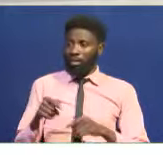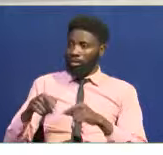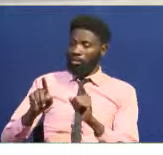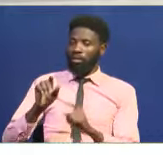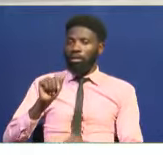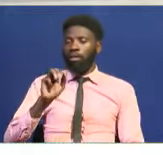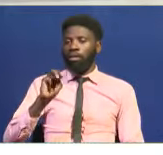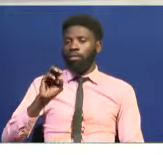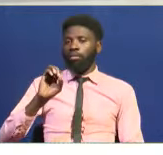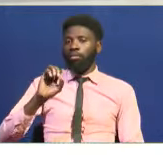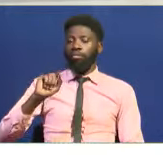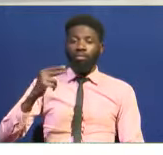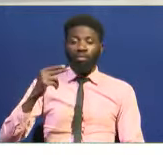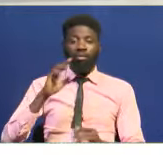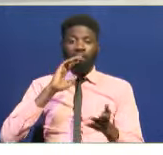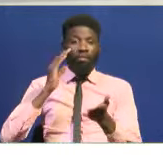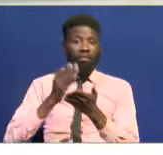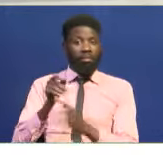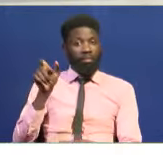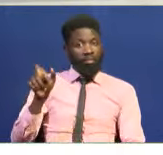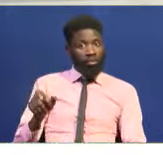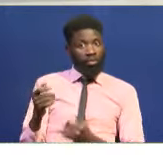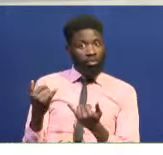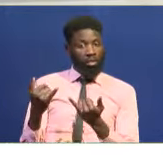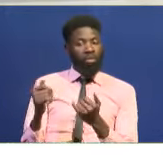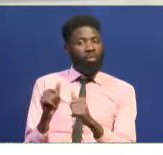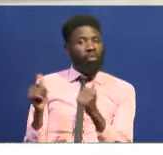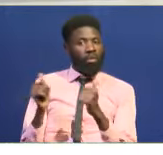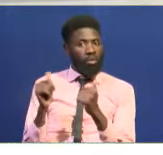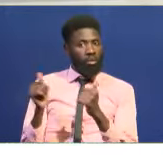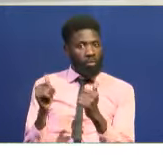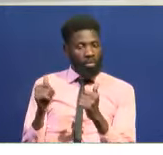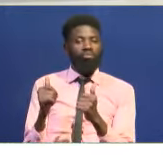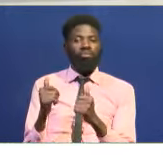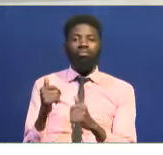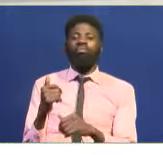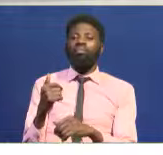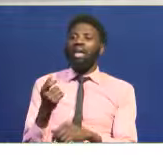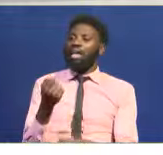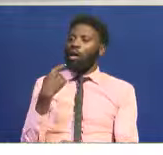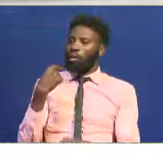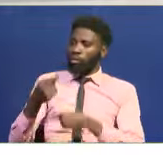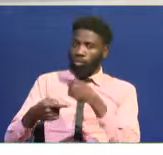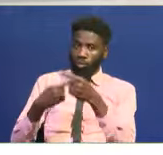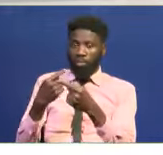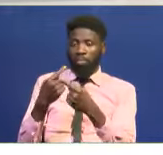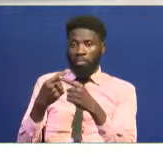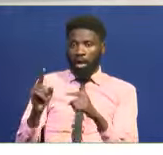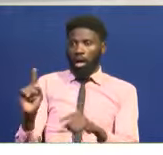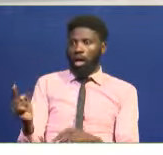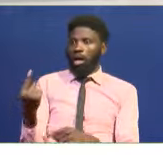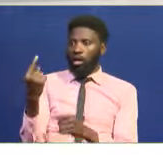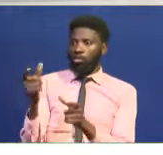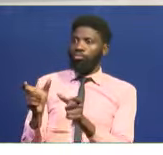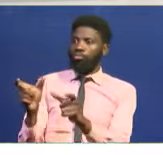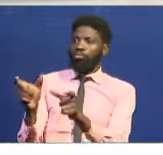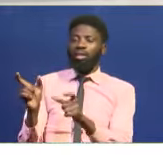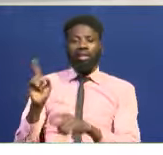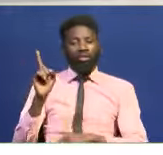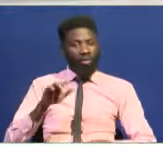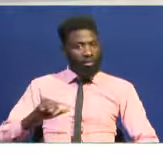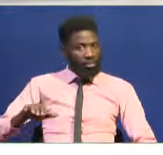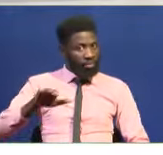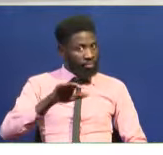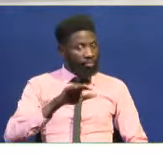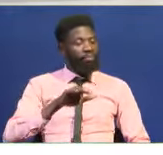confirmed that the patient is currently in a stable condition and undergoing treatment in an isolation unit within the capital. And